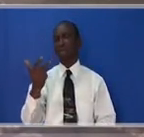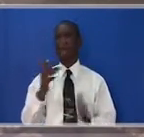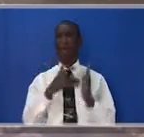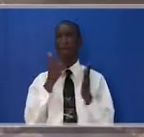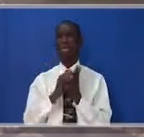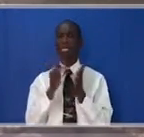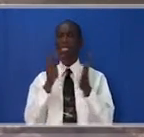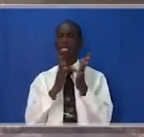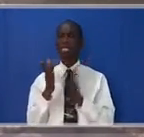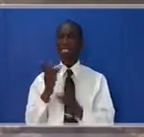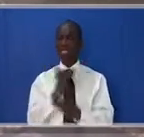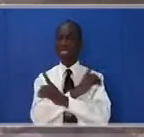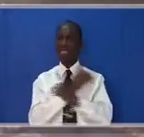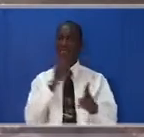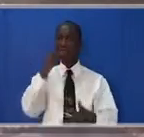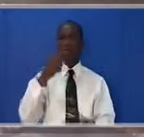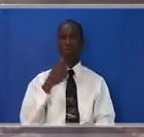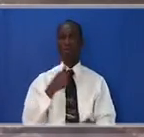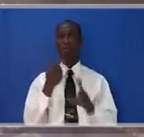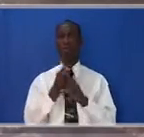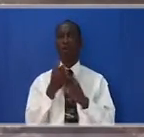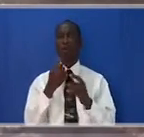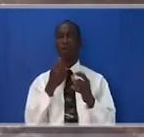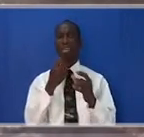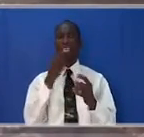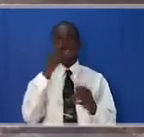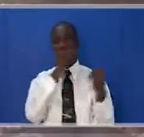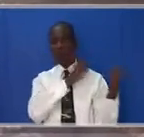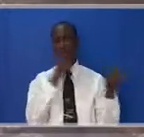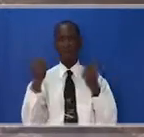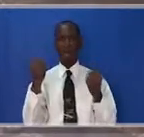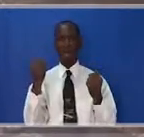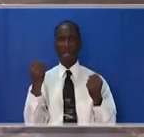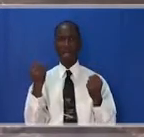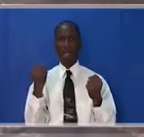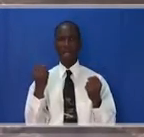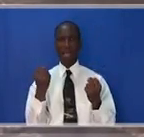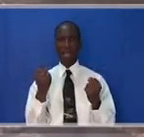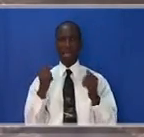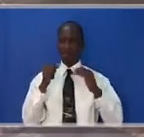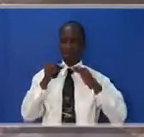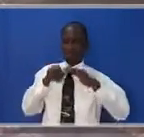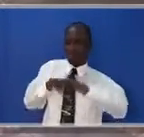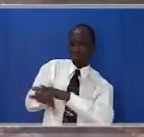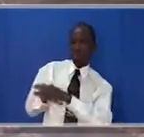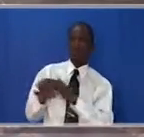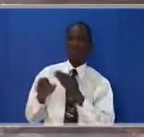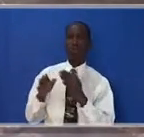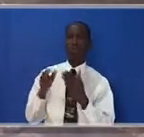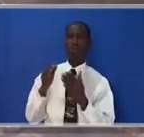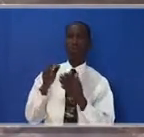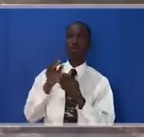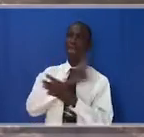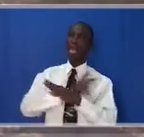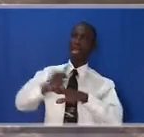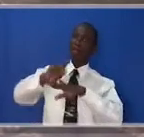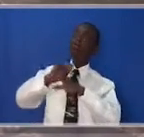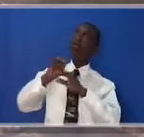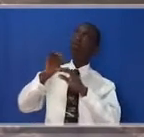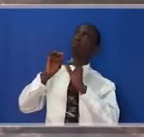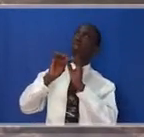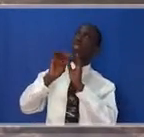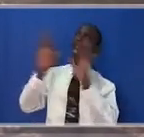us from the power of darkness and translated us into the kingdom of his dear son. So why GFR is